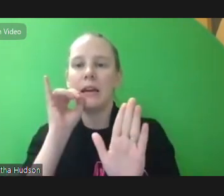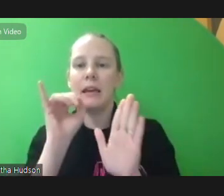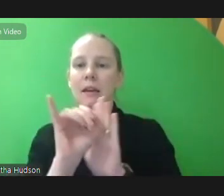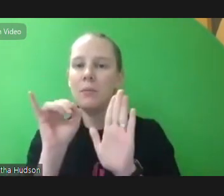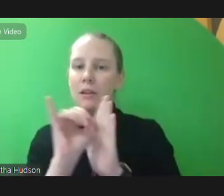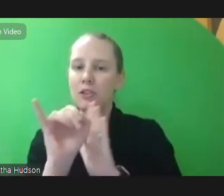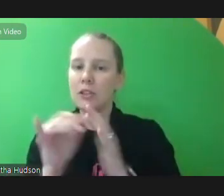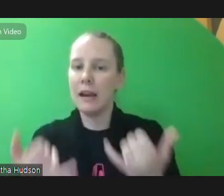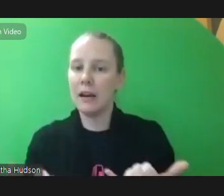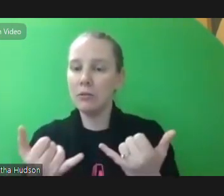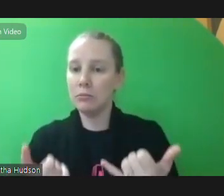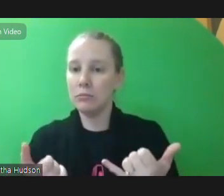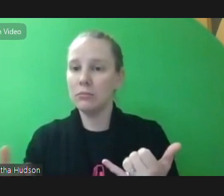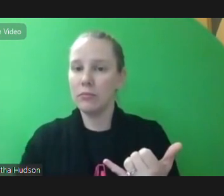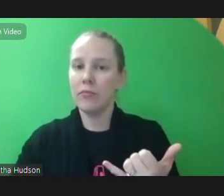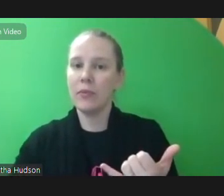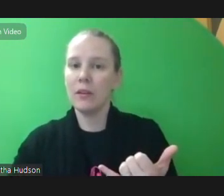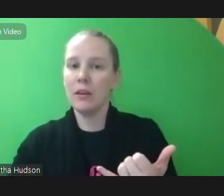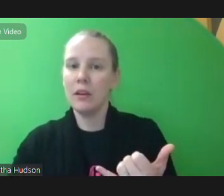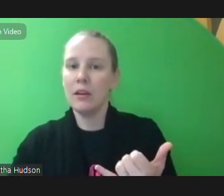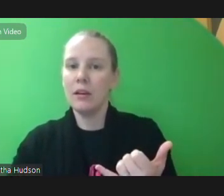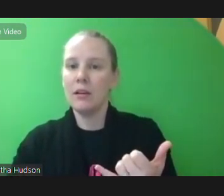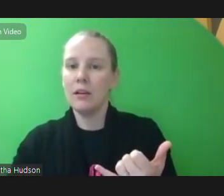my image now,